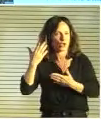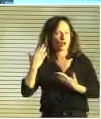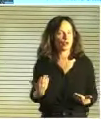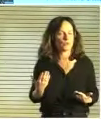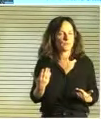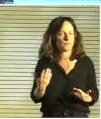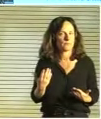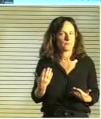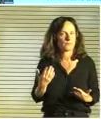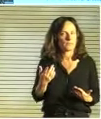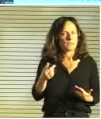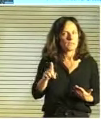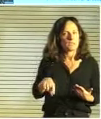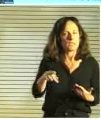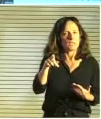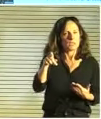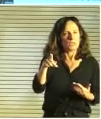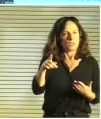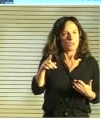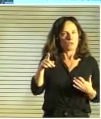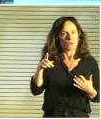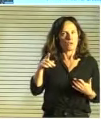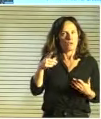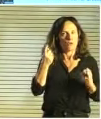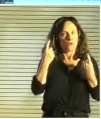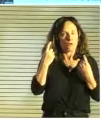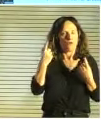full engagement in a company. So